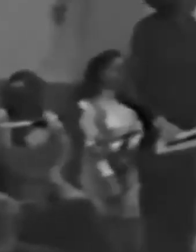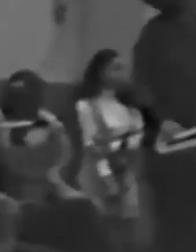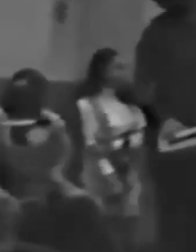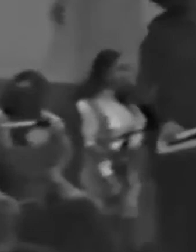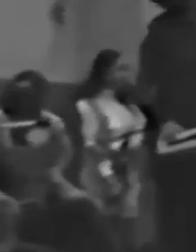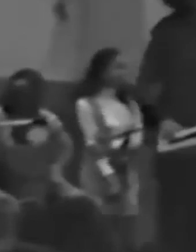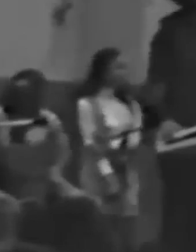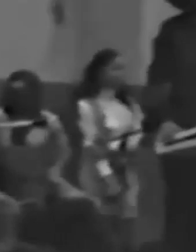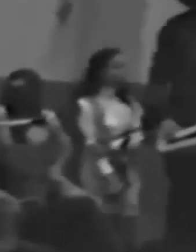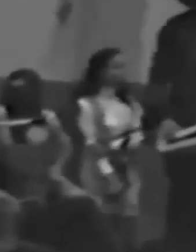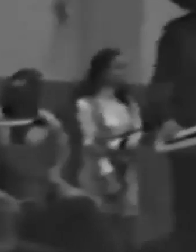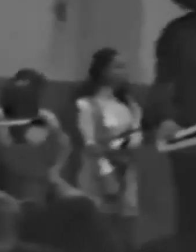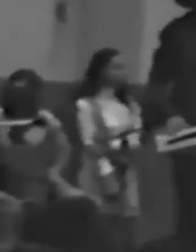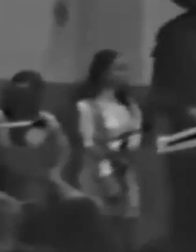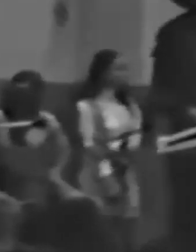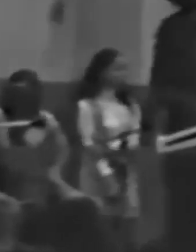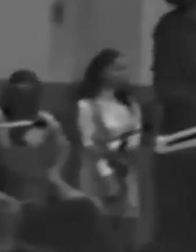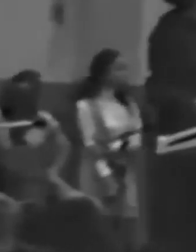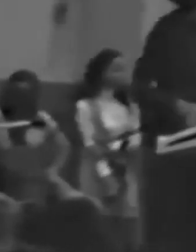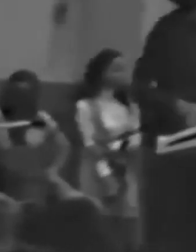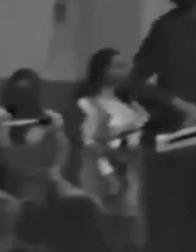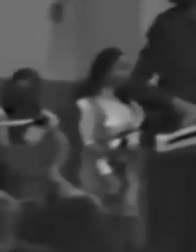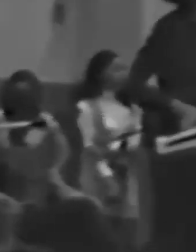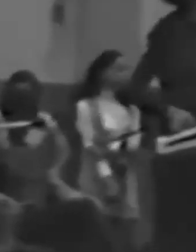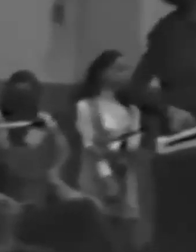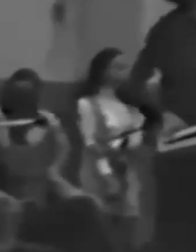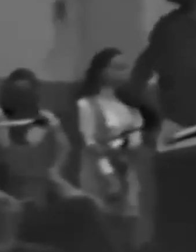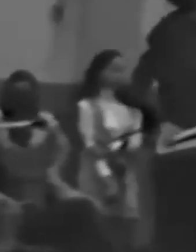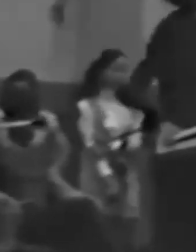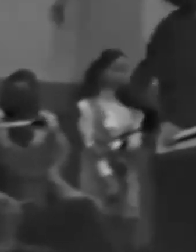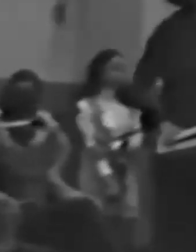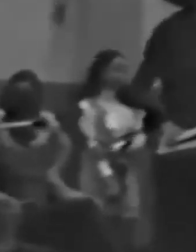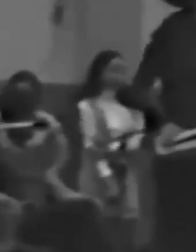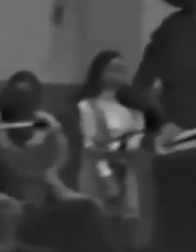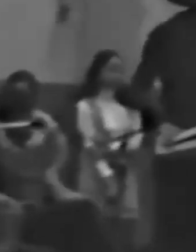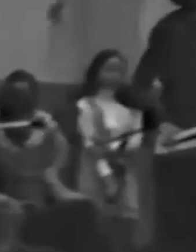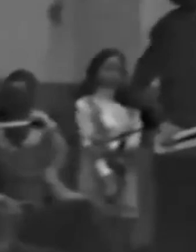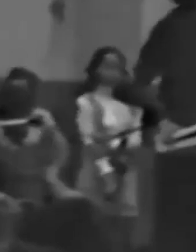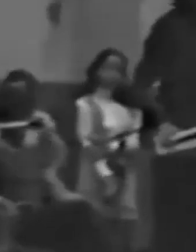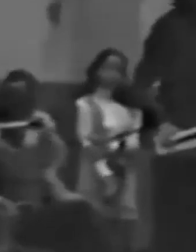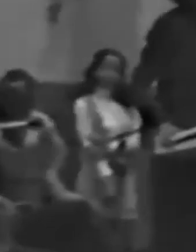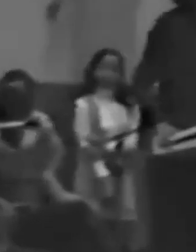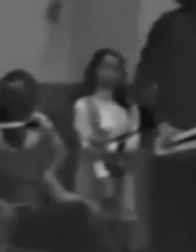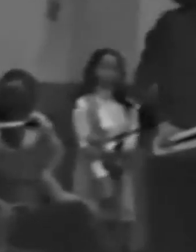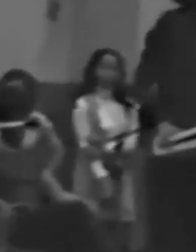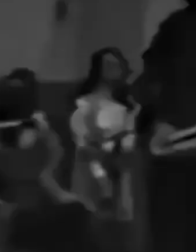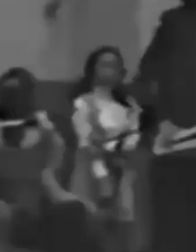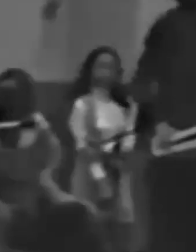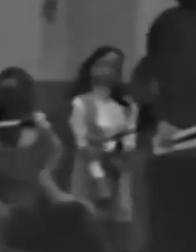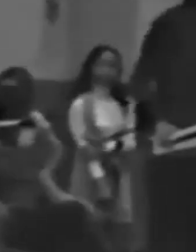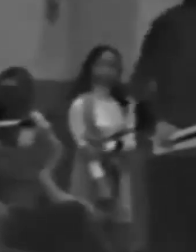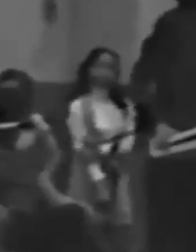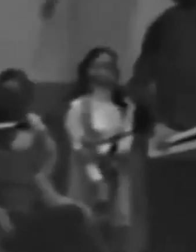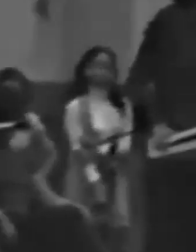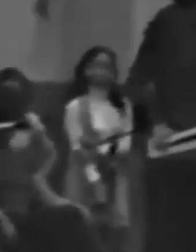But I think the failure of McGovern to at least